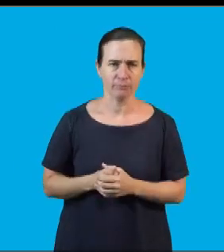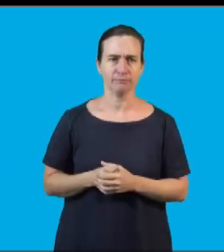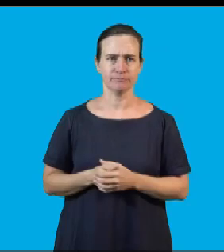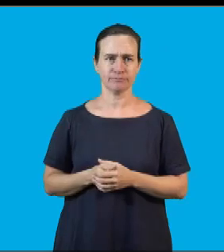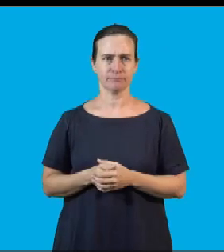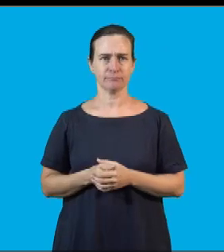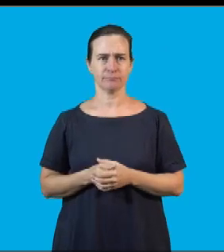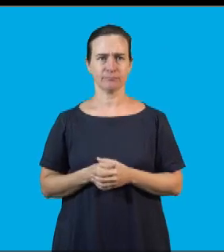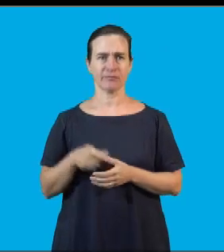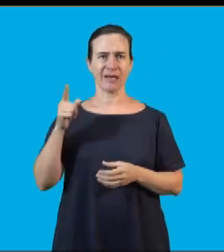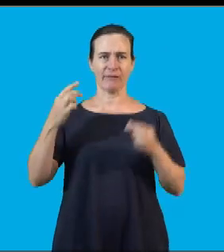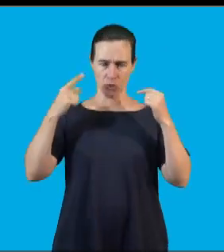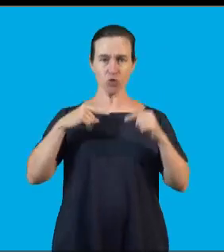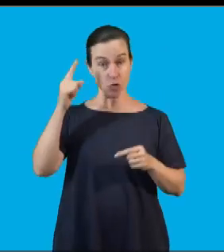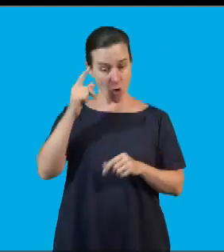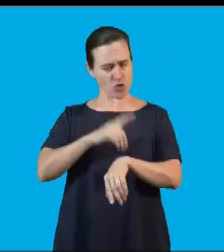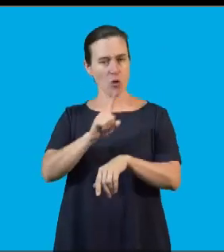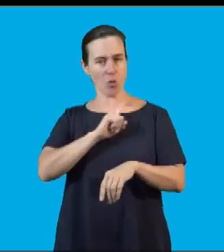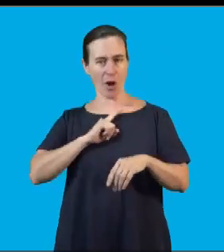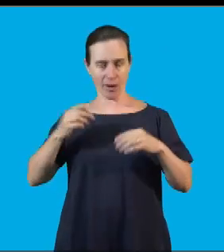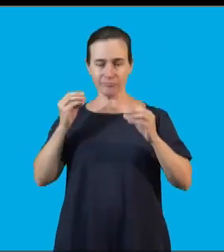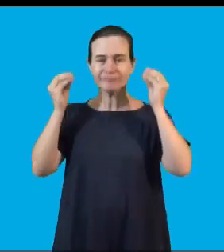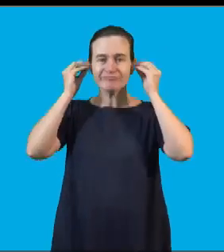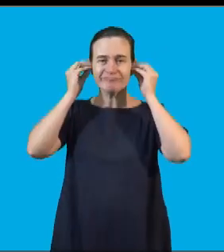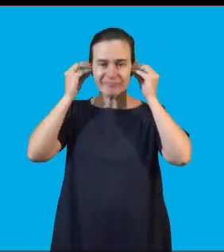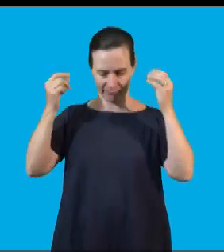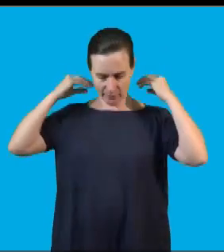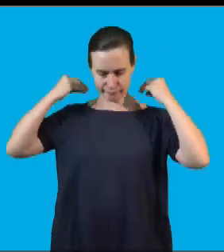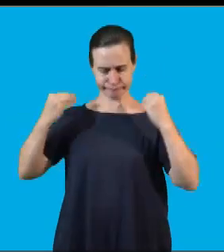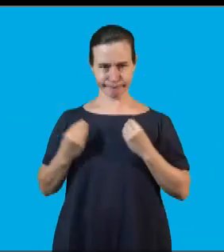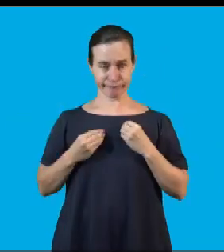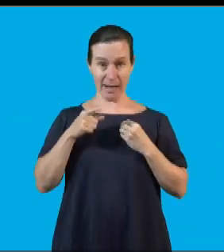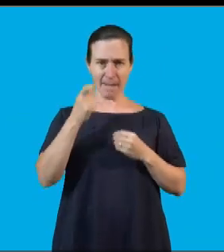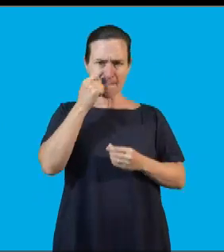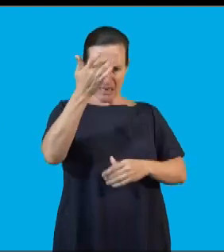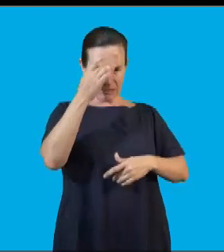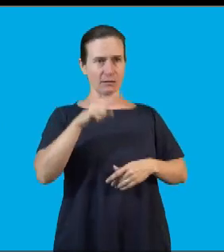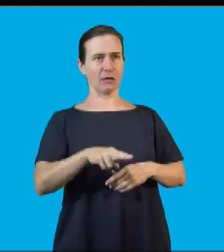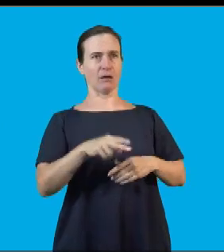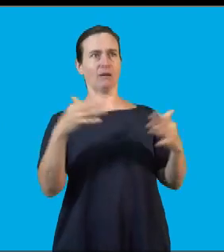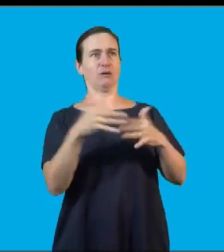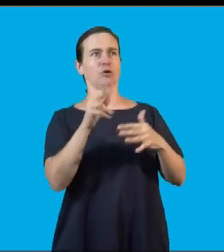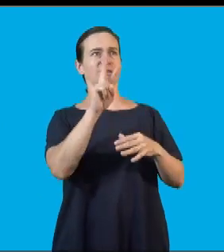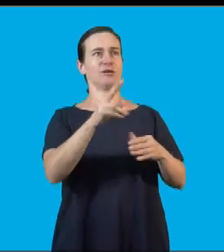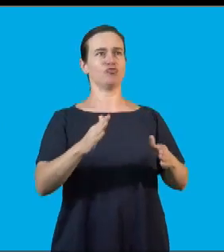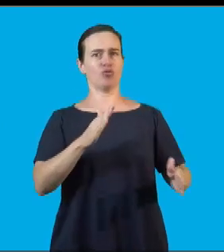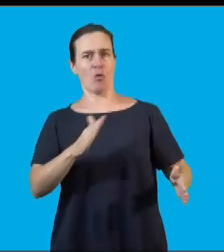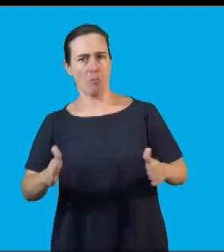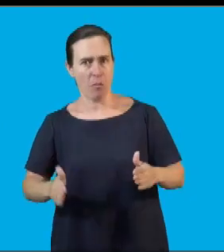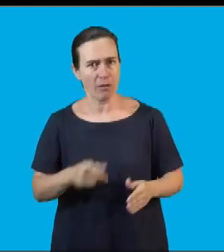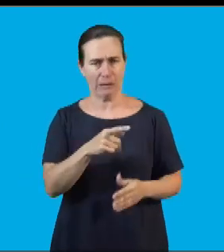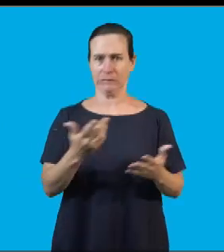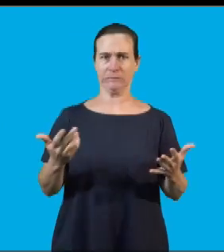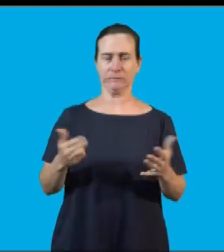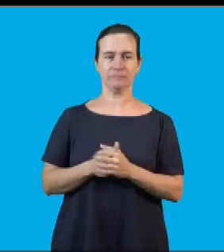a doctor by the stethoscope around his neck, and even the patient seems quite alarmed by what is